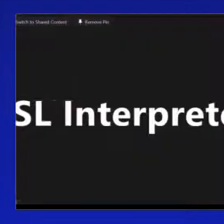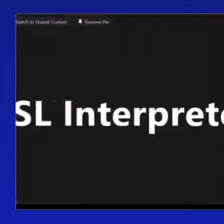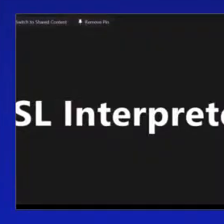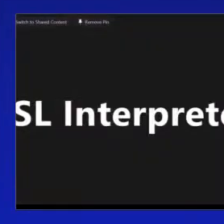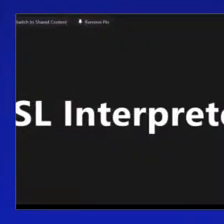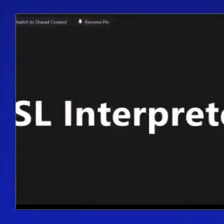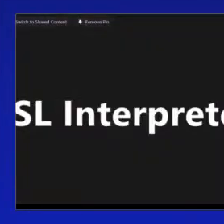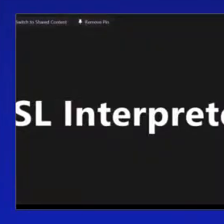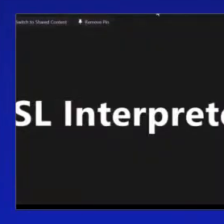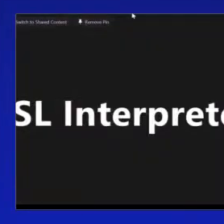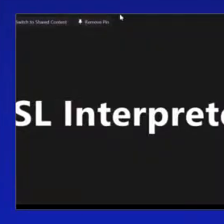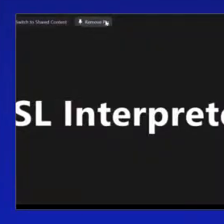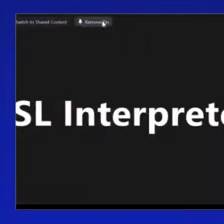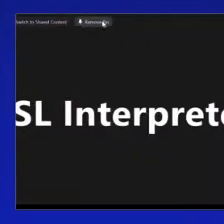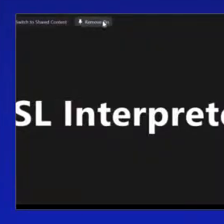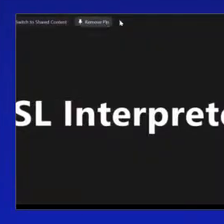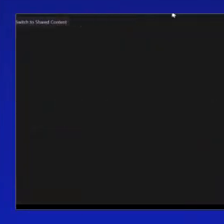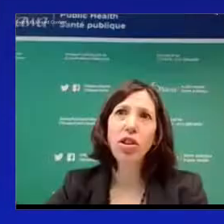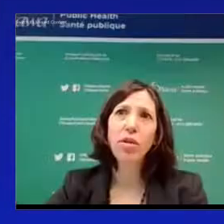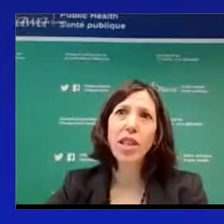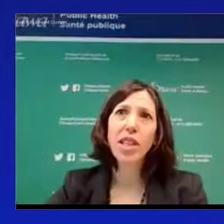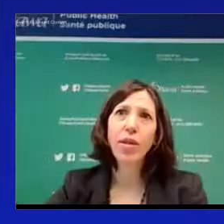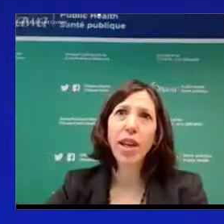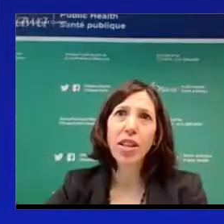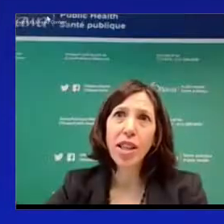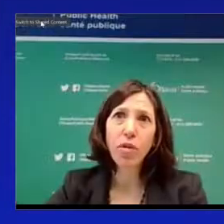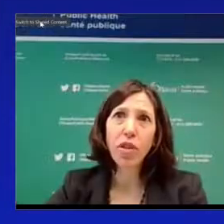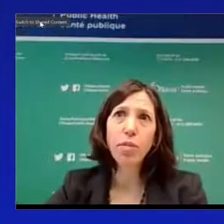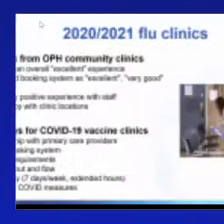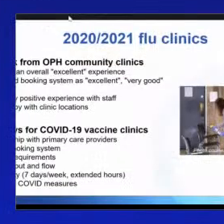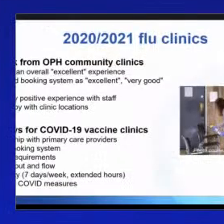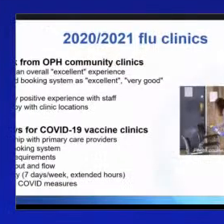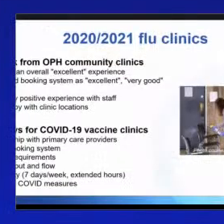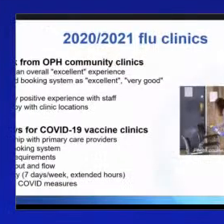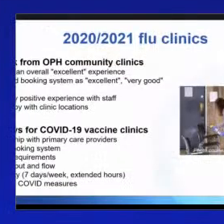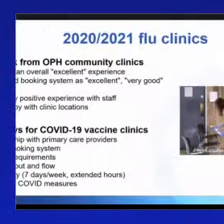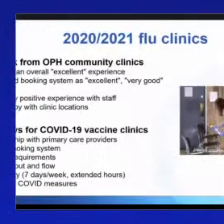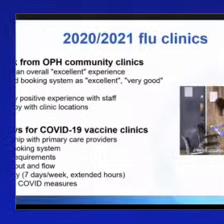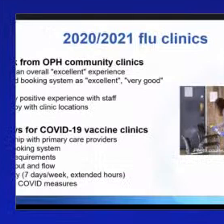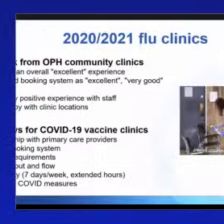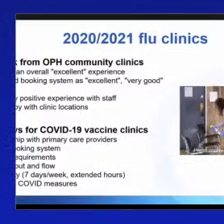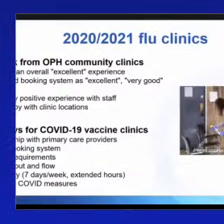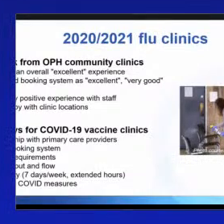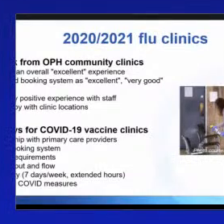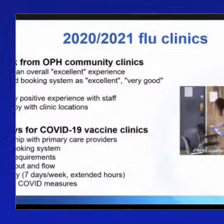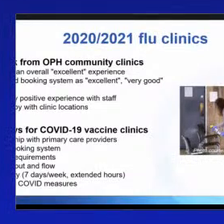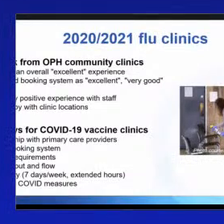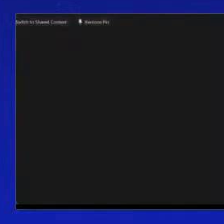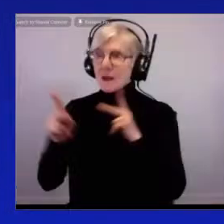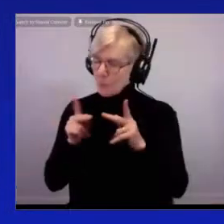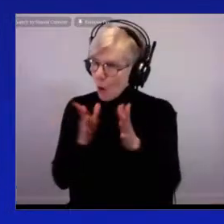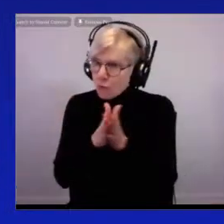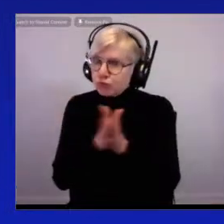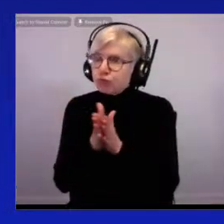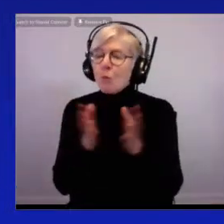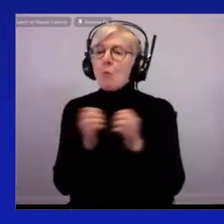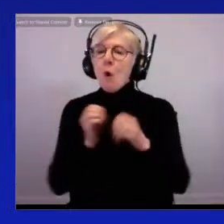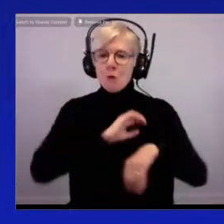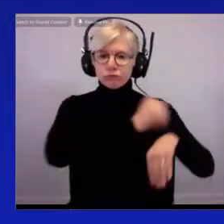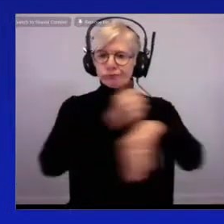the access that people had. Certainly, we got some feedback that people were interested in additional